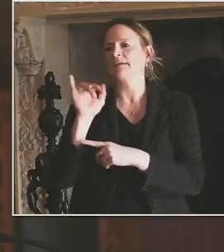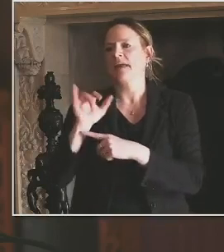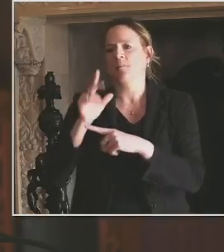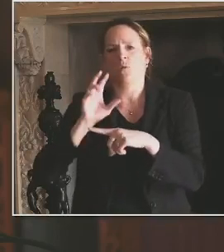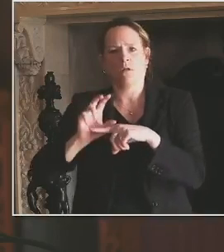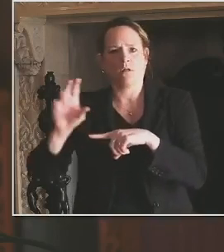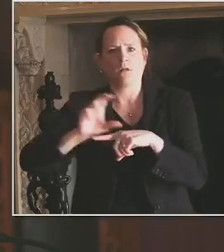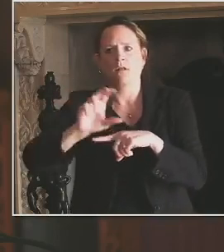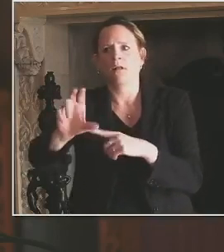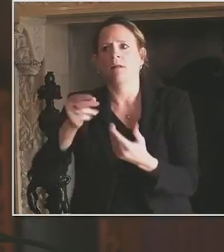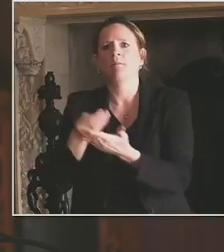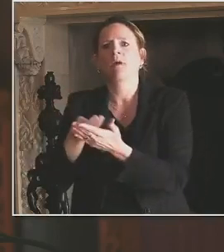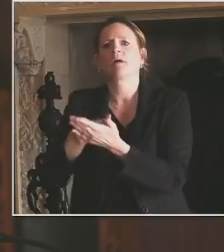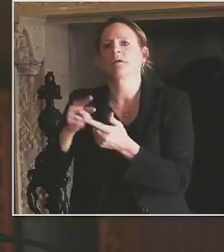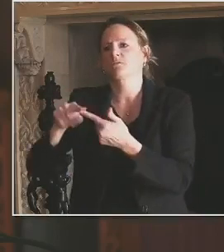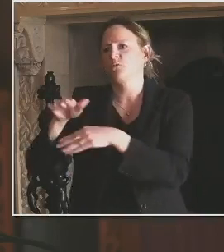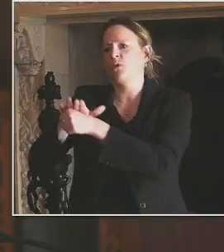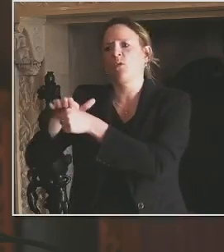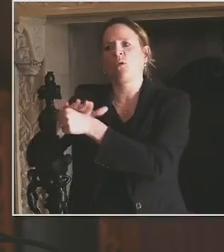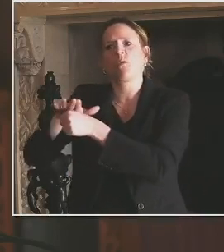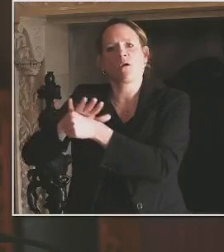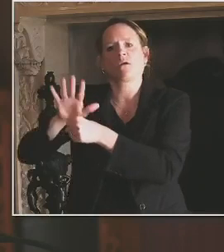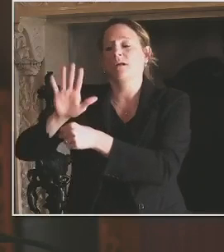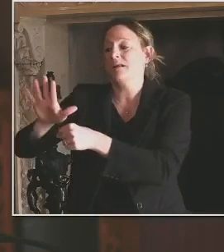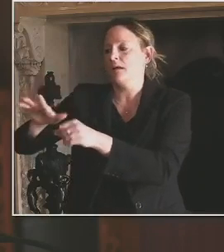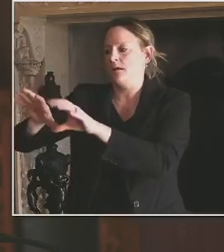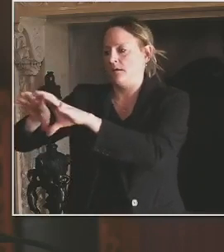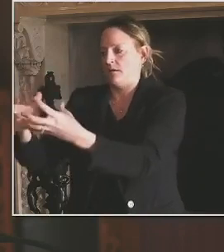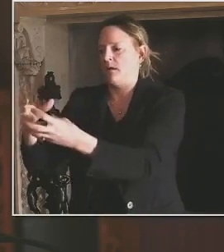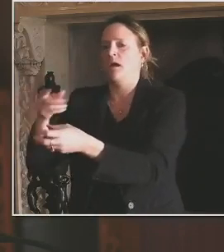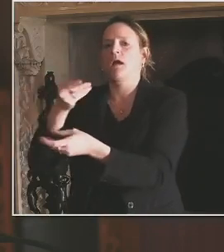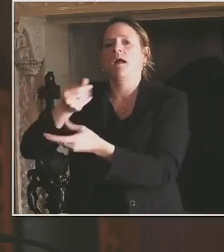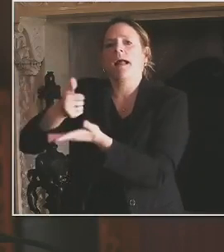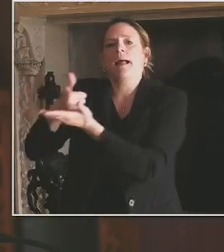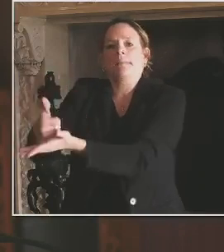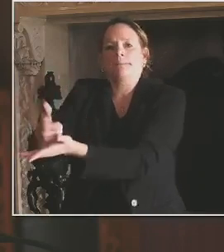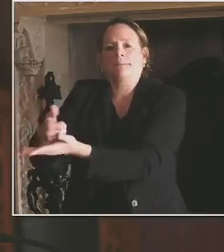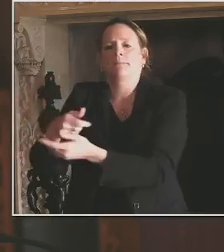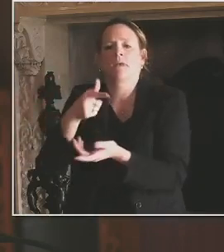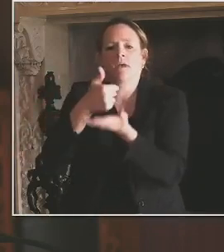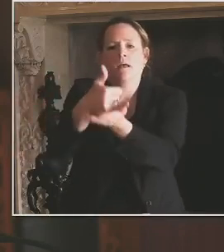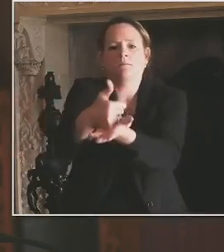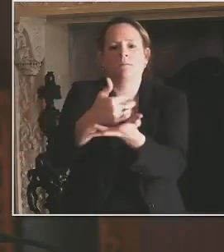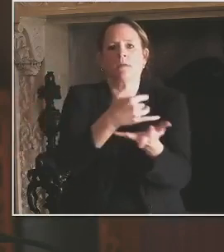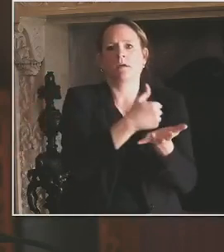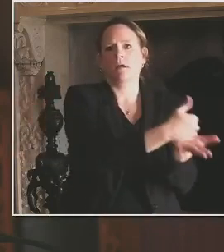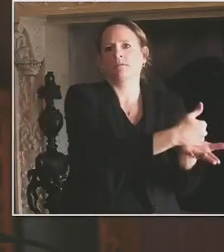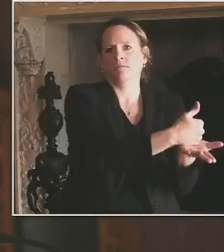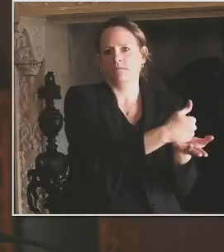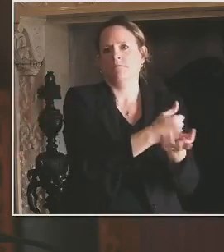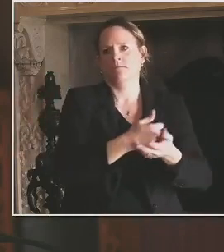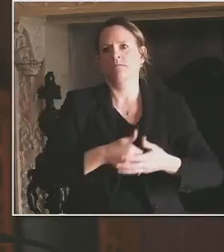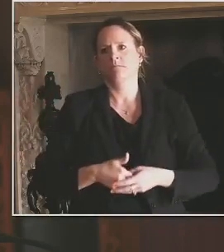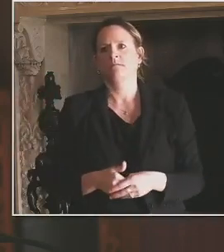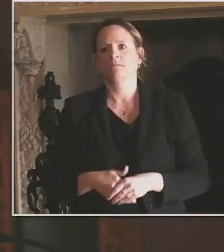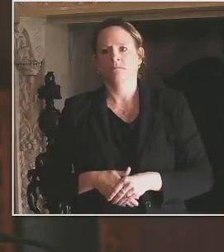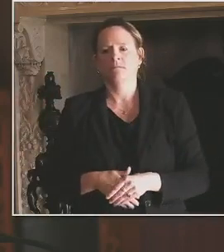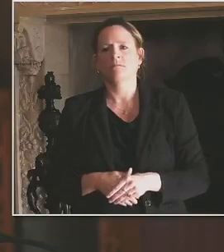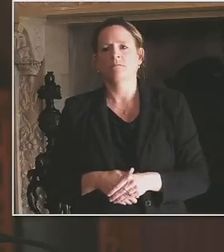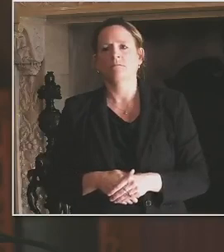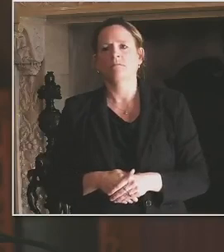own contact tracing teams, and so they are also doing that work, again, to make sure that they're able to flex